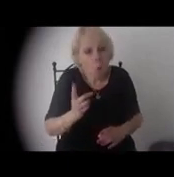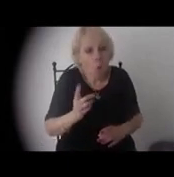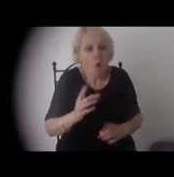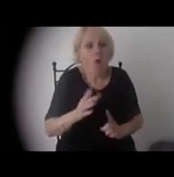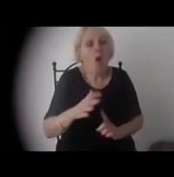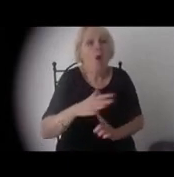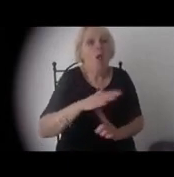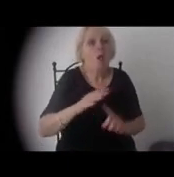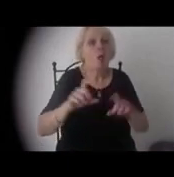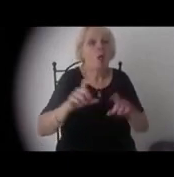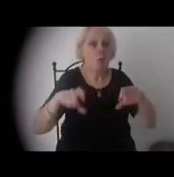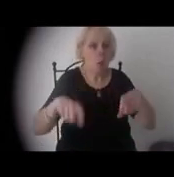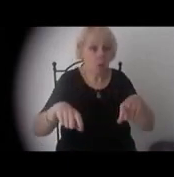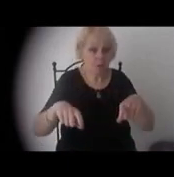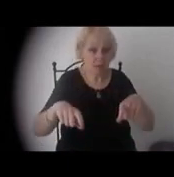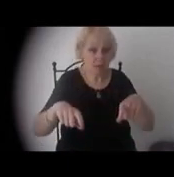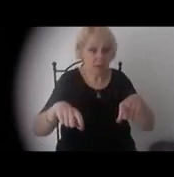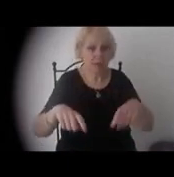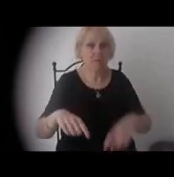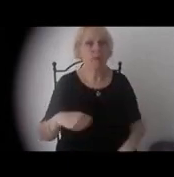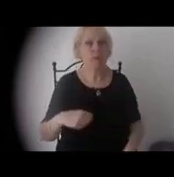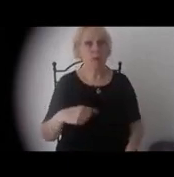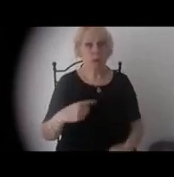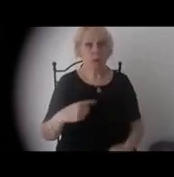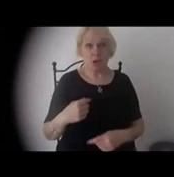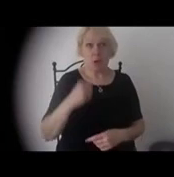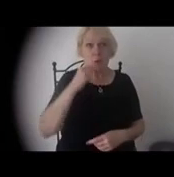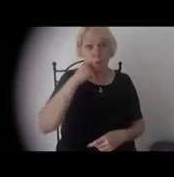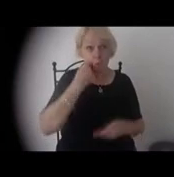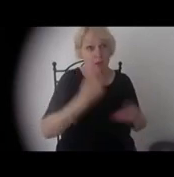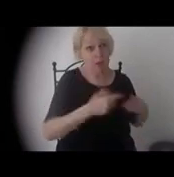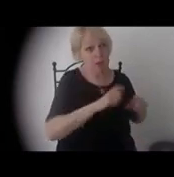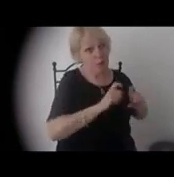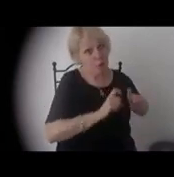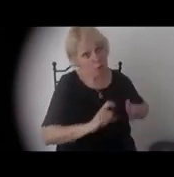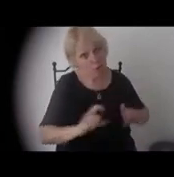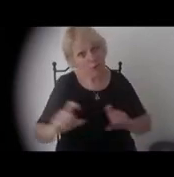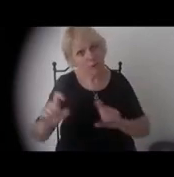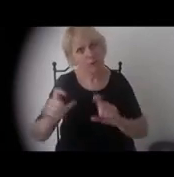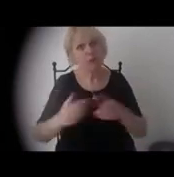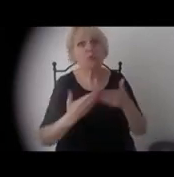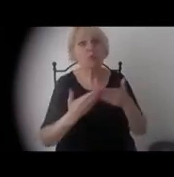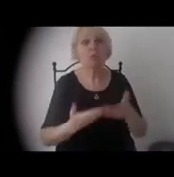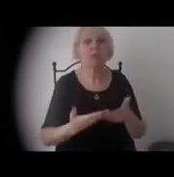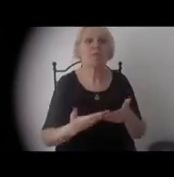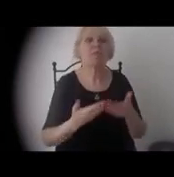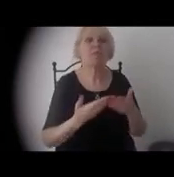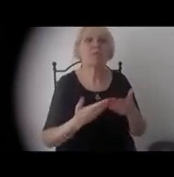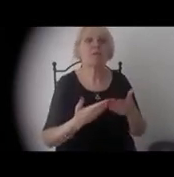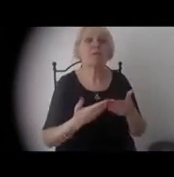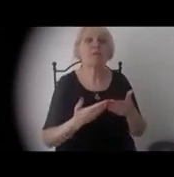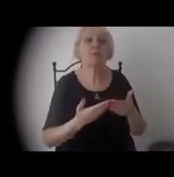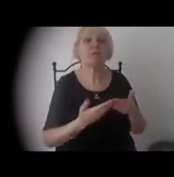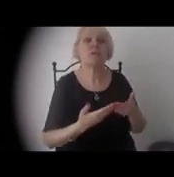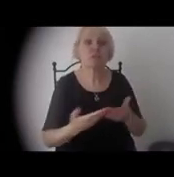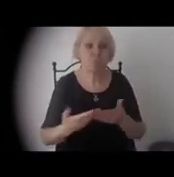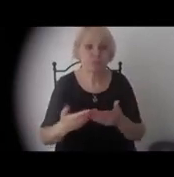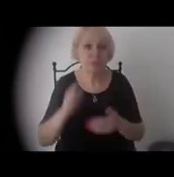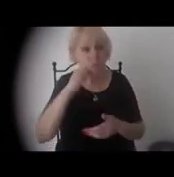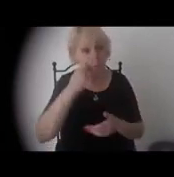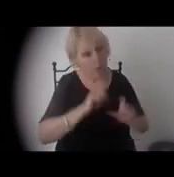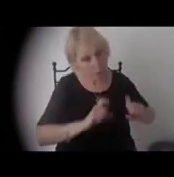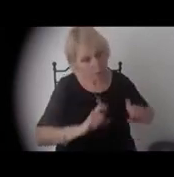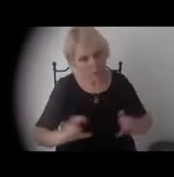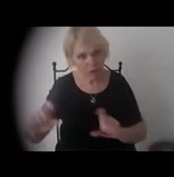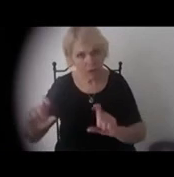be continuing to provide services in the way that we have done in recent months, really. So we've continued providing a